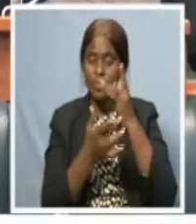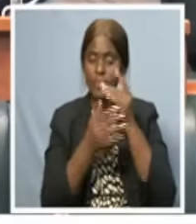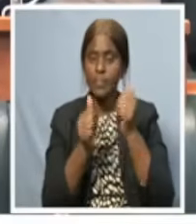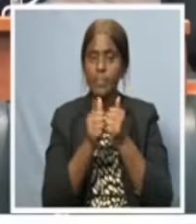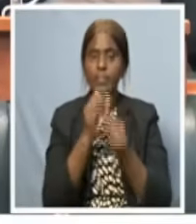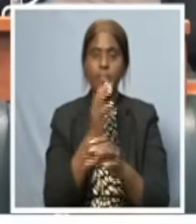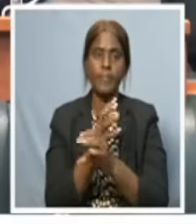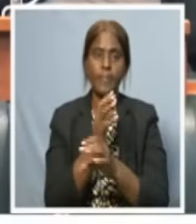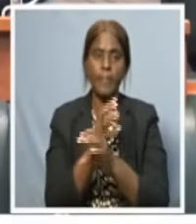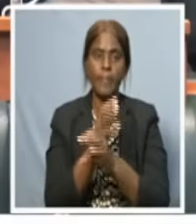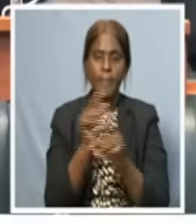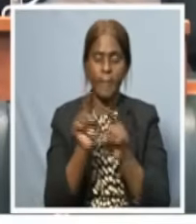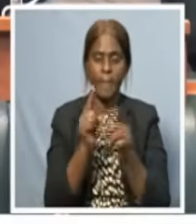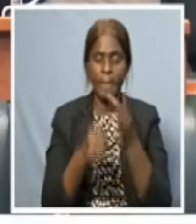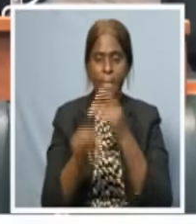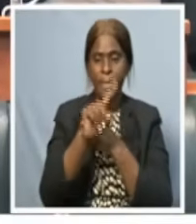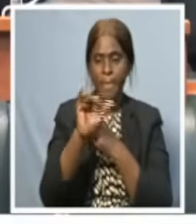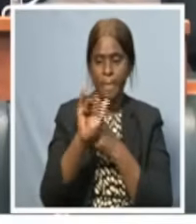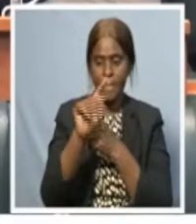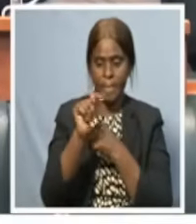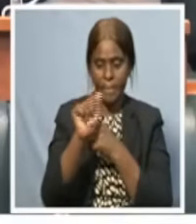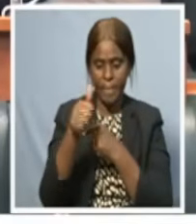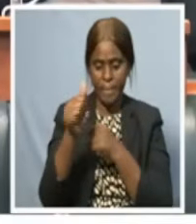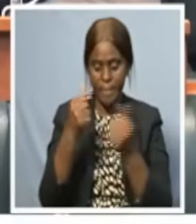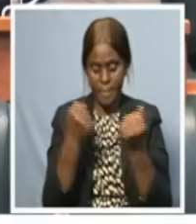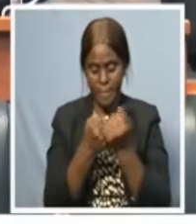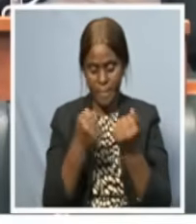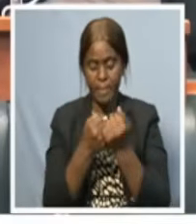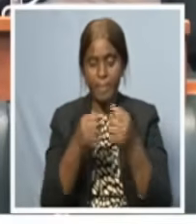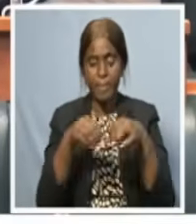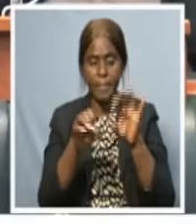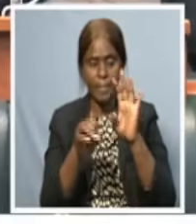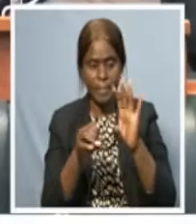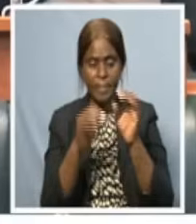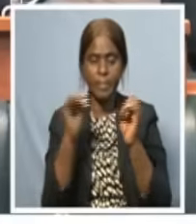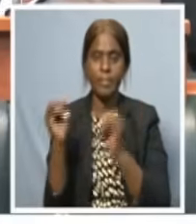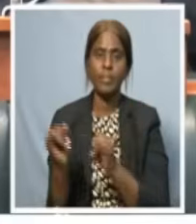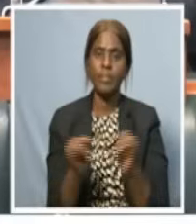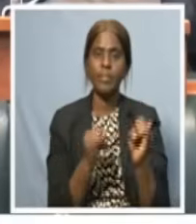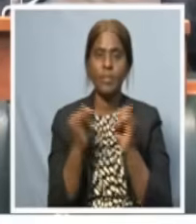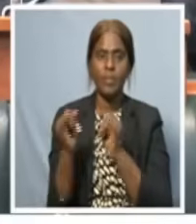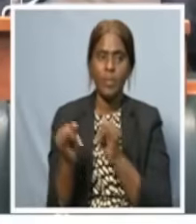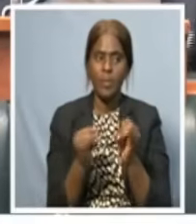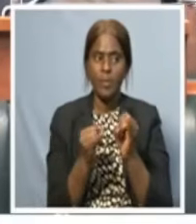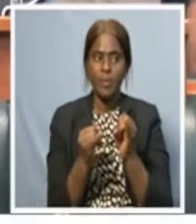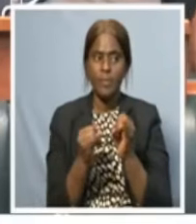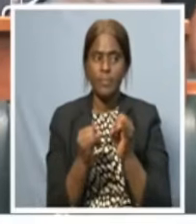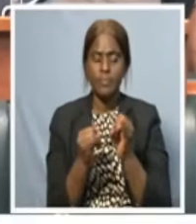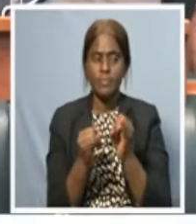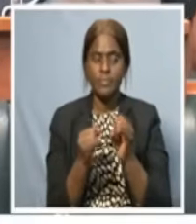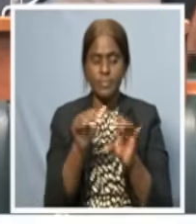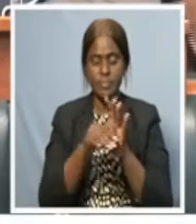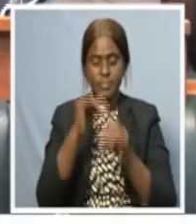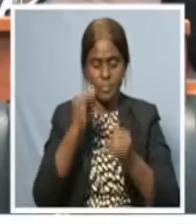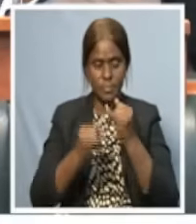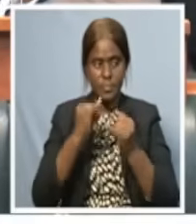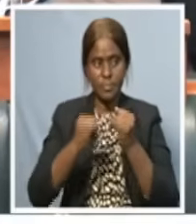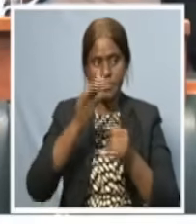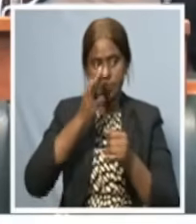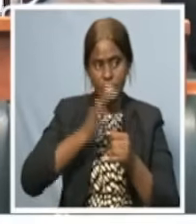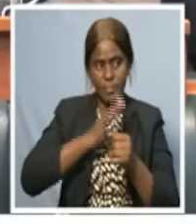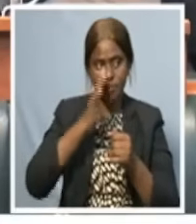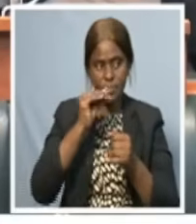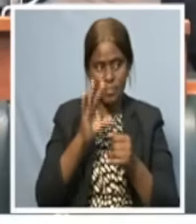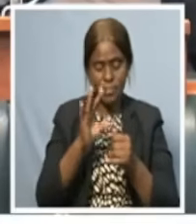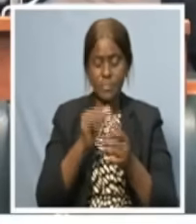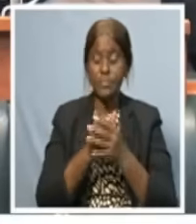and Science and ZICTA to support sustained implementation. In conclusion, Madam